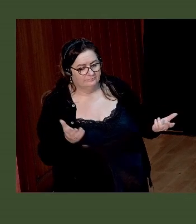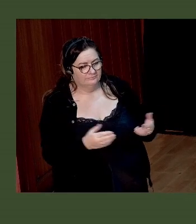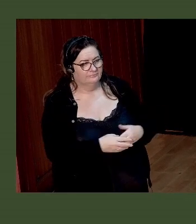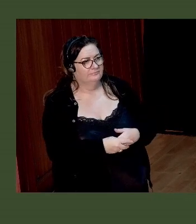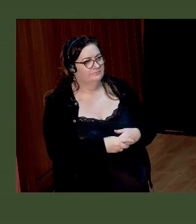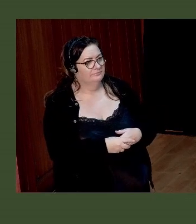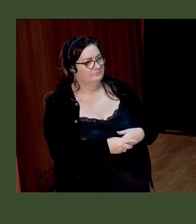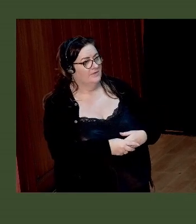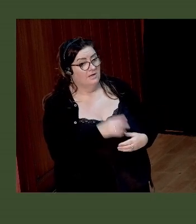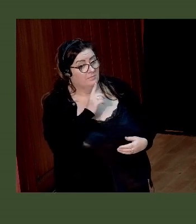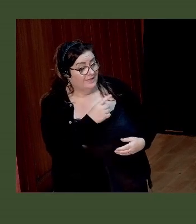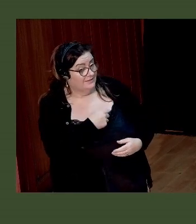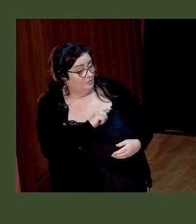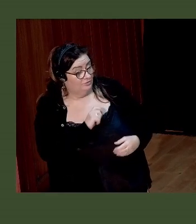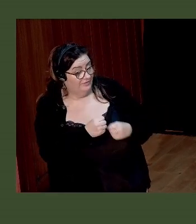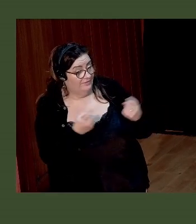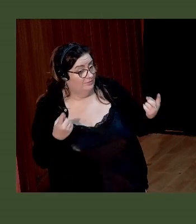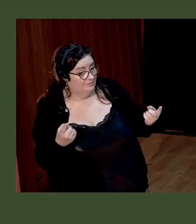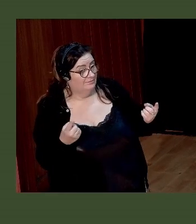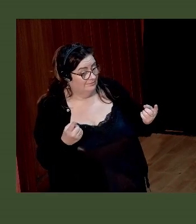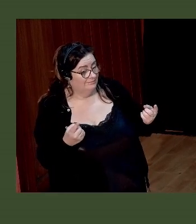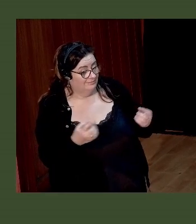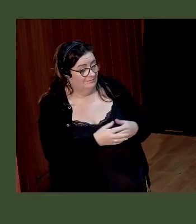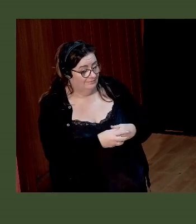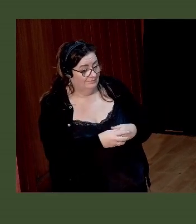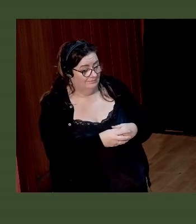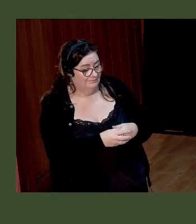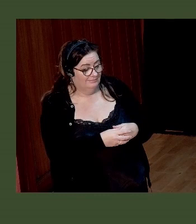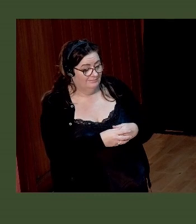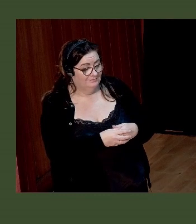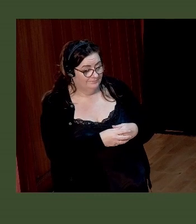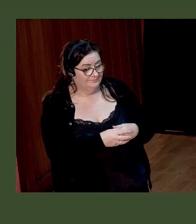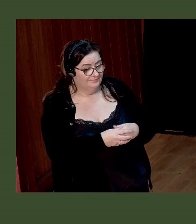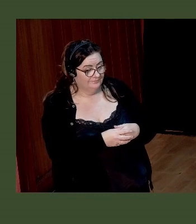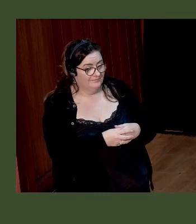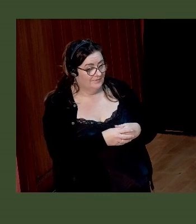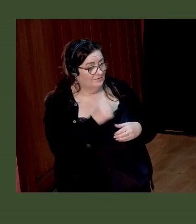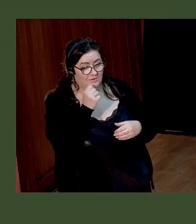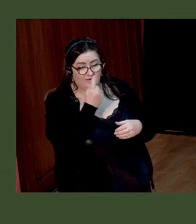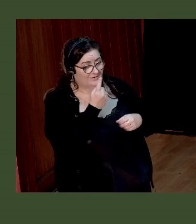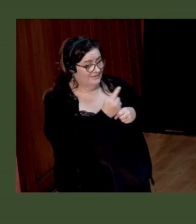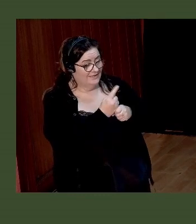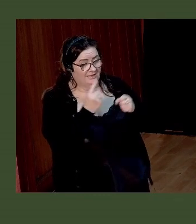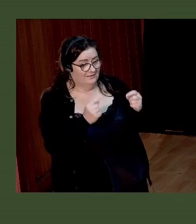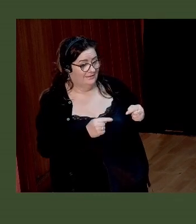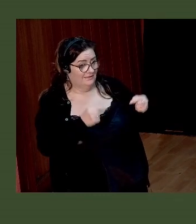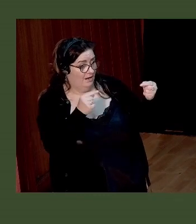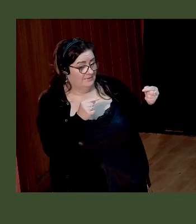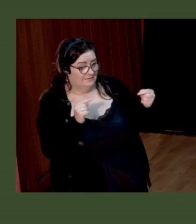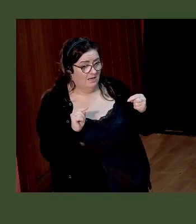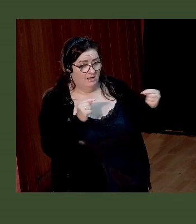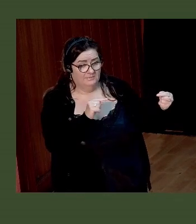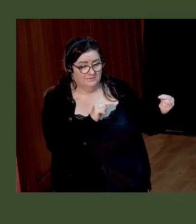But that wasn't everybody's story. There's no evidence that there was opposition to the vision